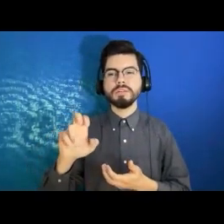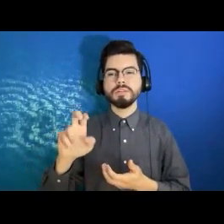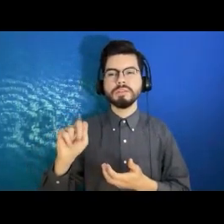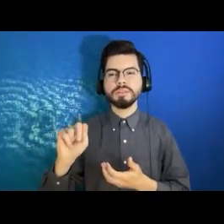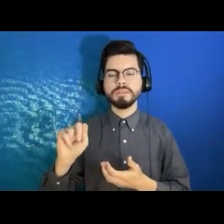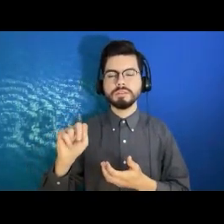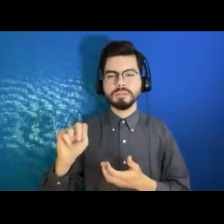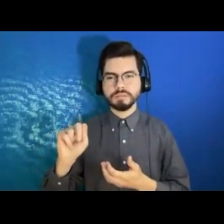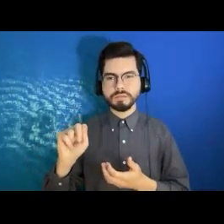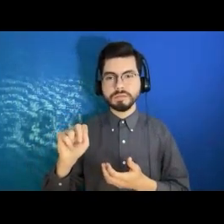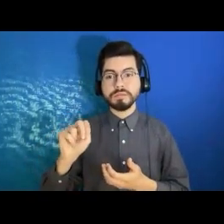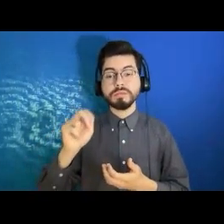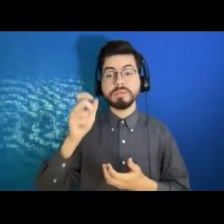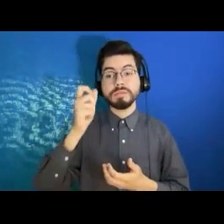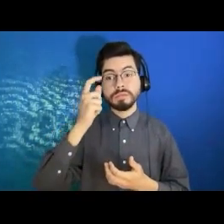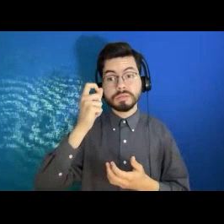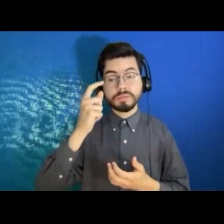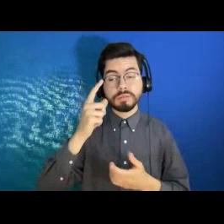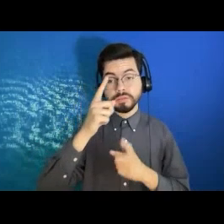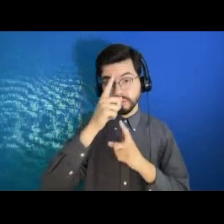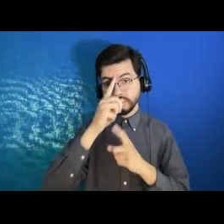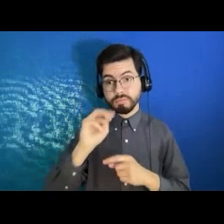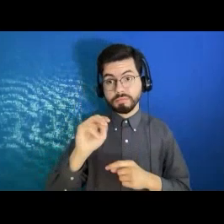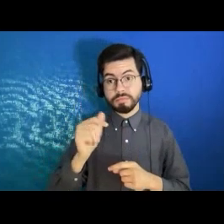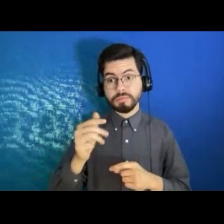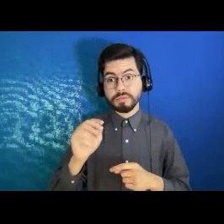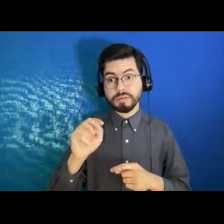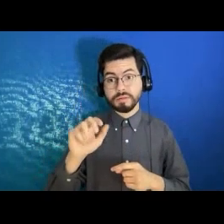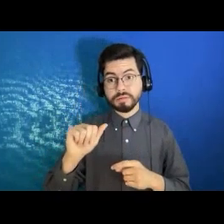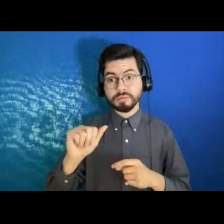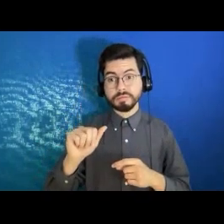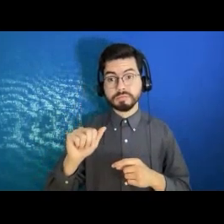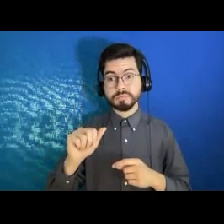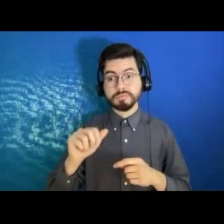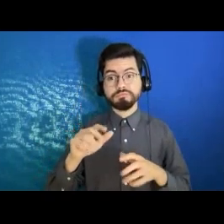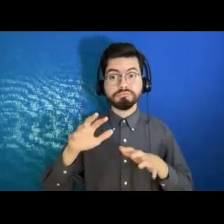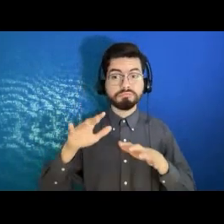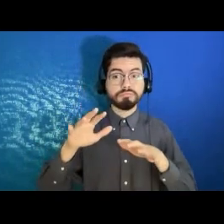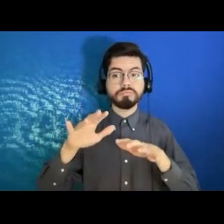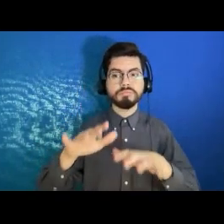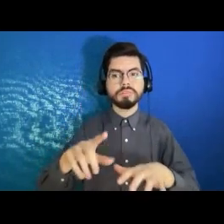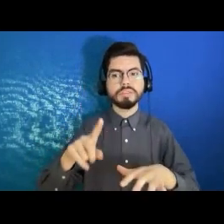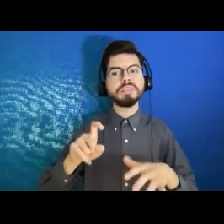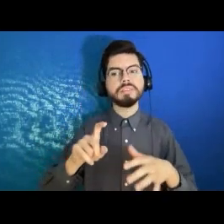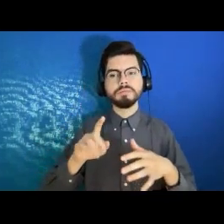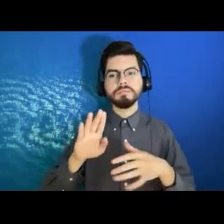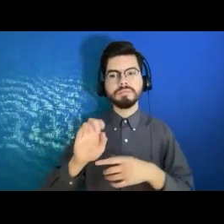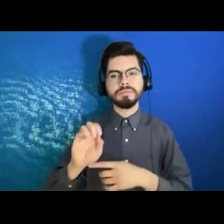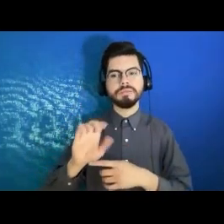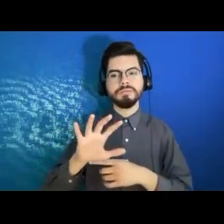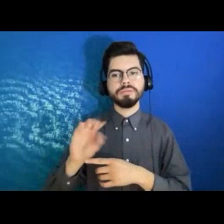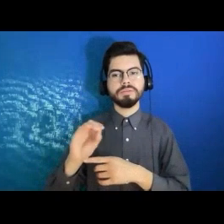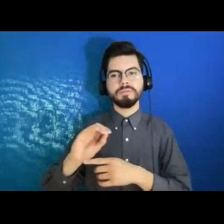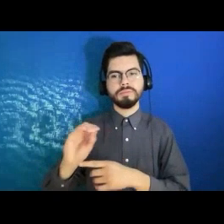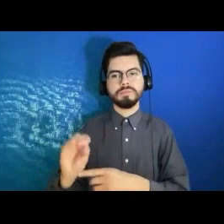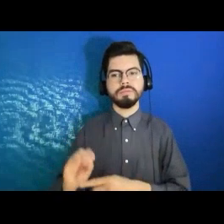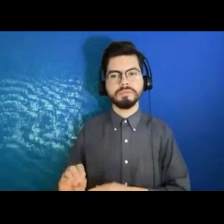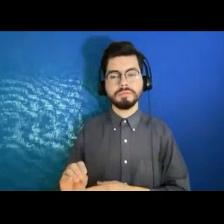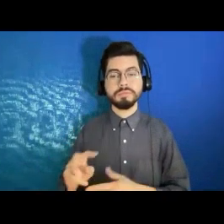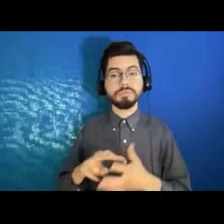for magma to move under the ground and to get an eruption, it needs to be at least 50%. So we're nowhere